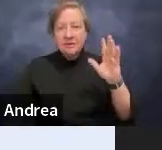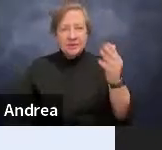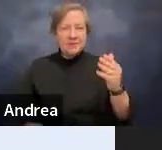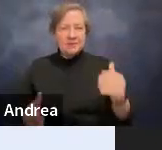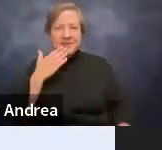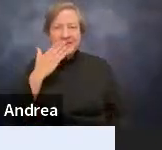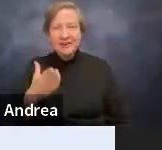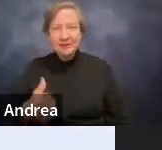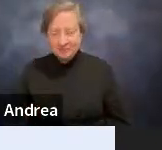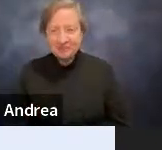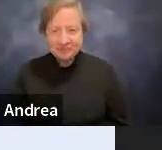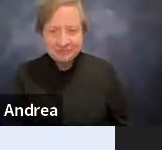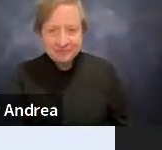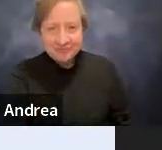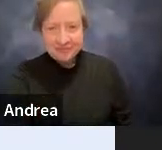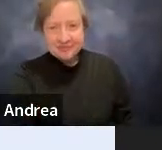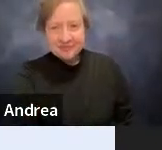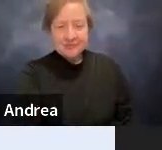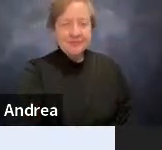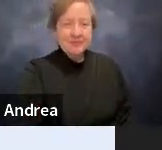Okay, there we go. Thank you.